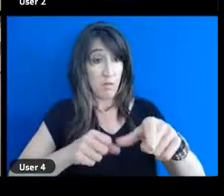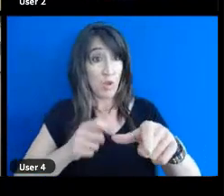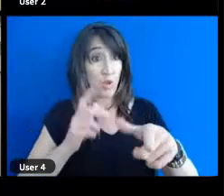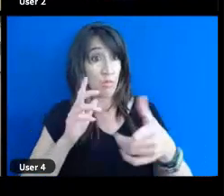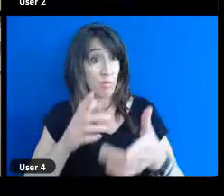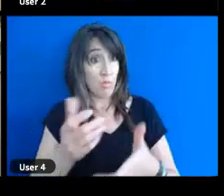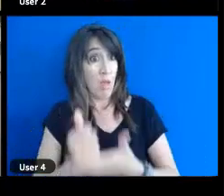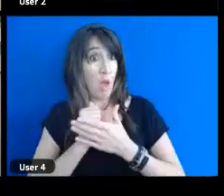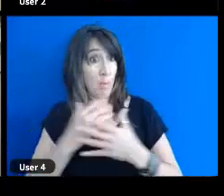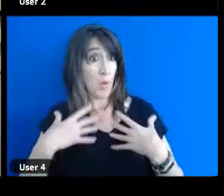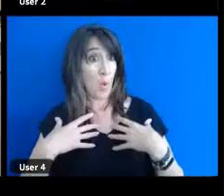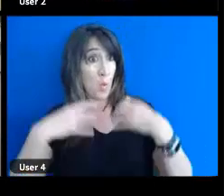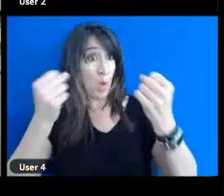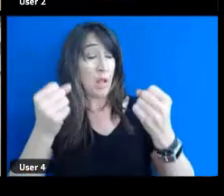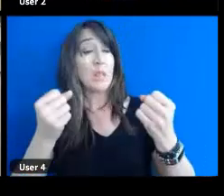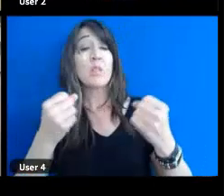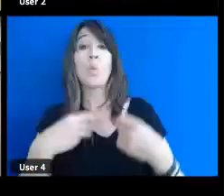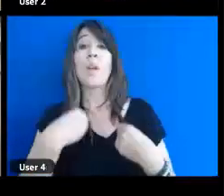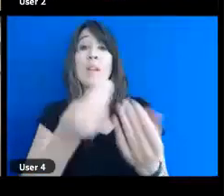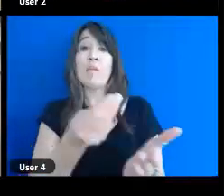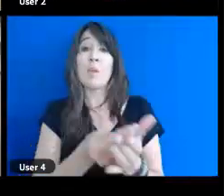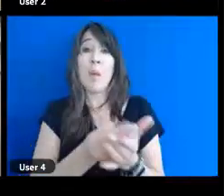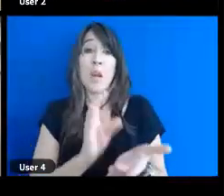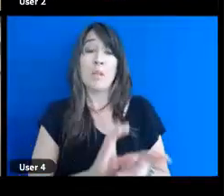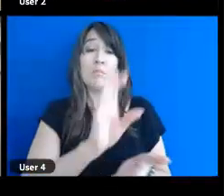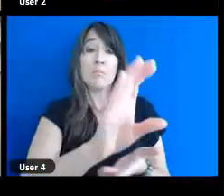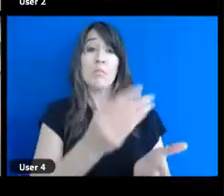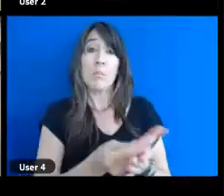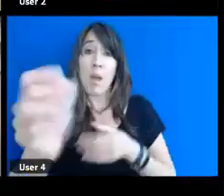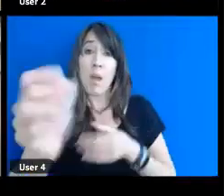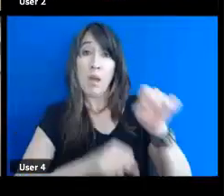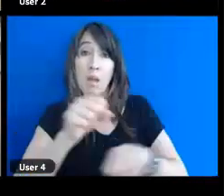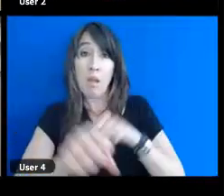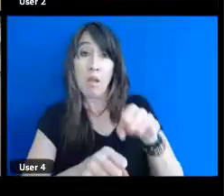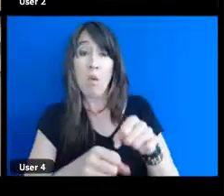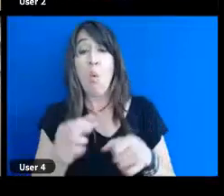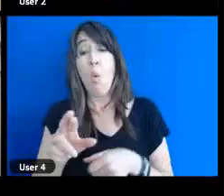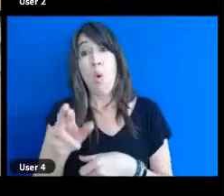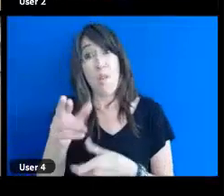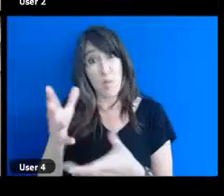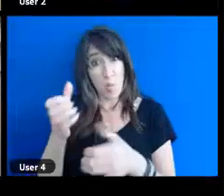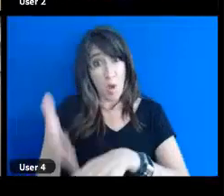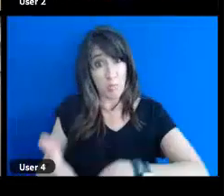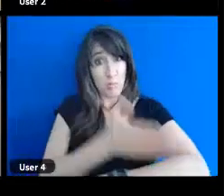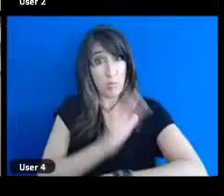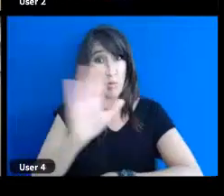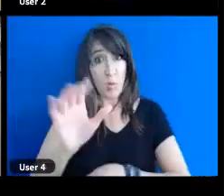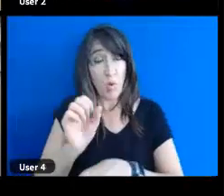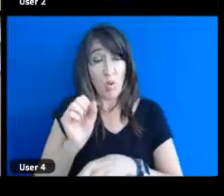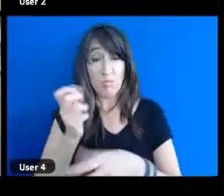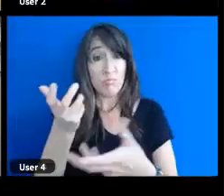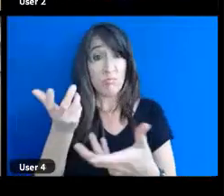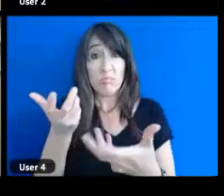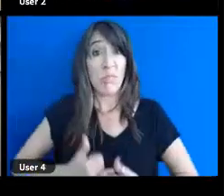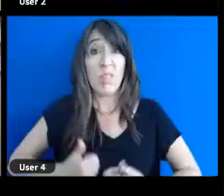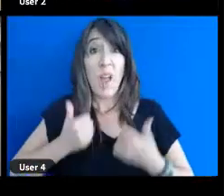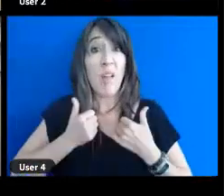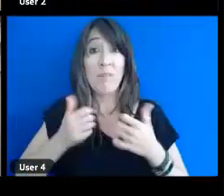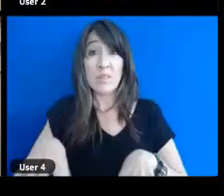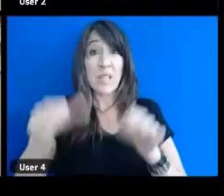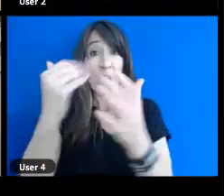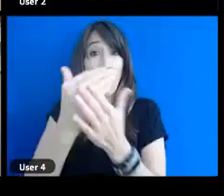bike is your thing to be well, then here's your money to buy a bike. If taking that money to take a course, and maybe